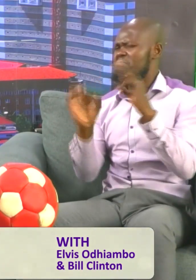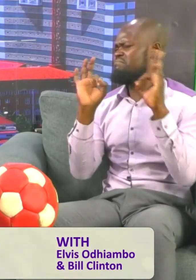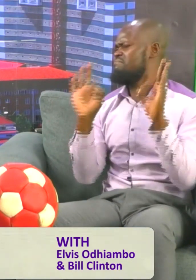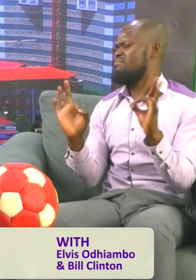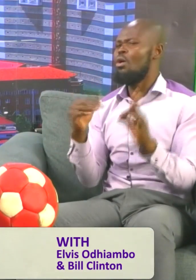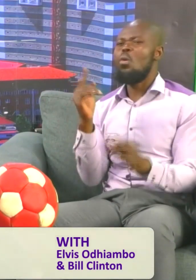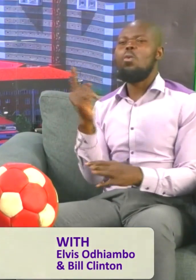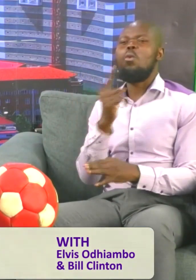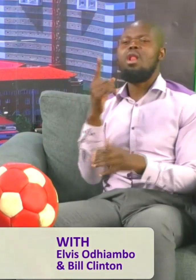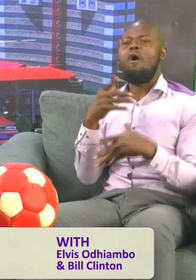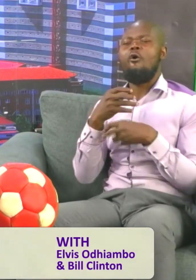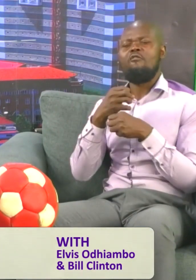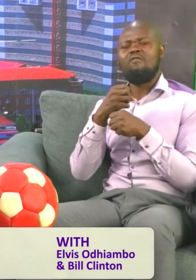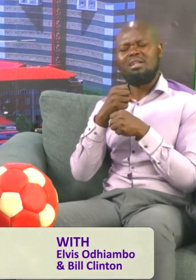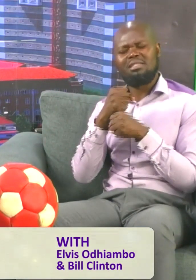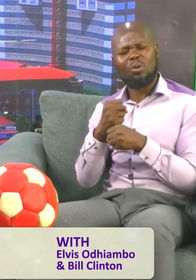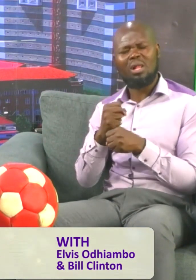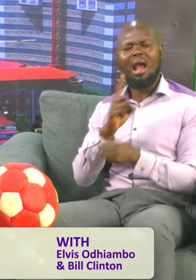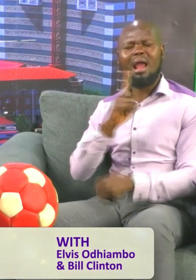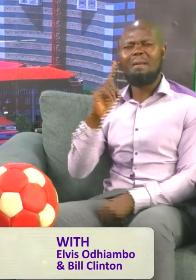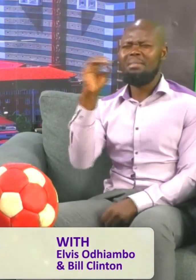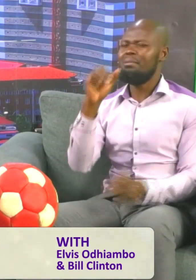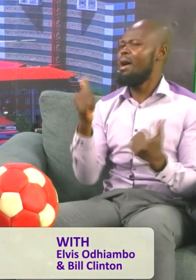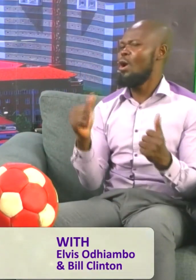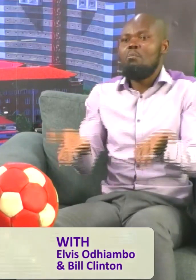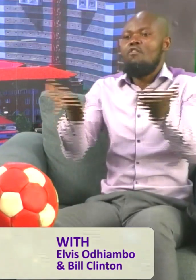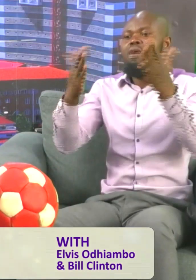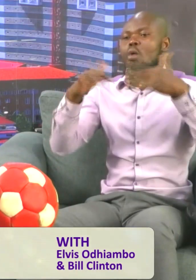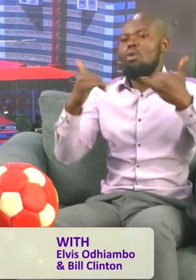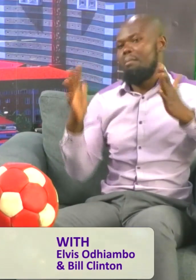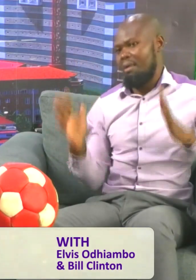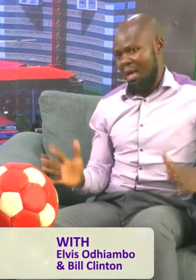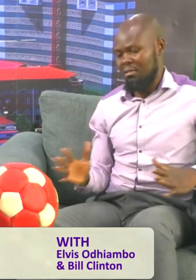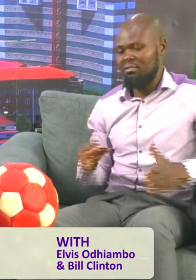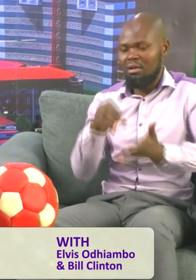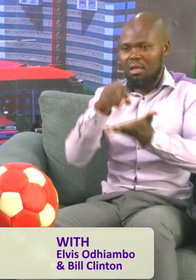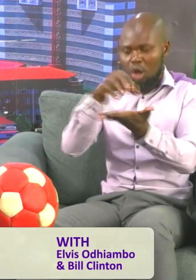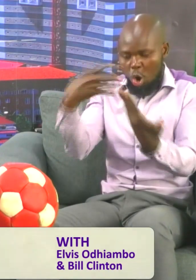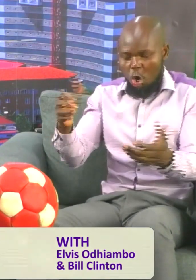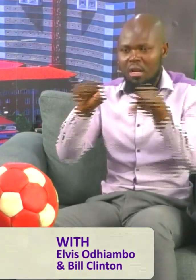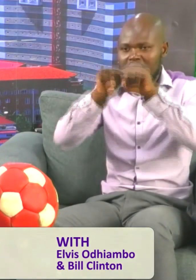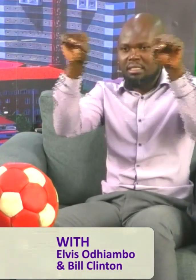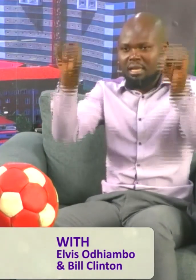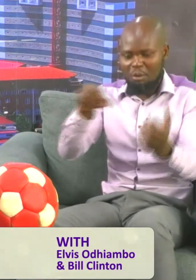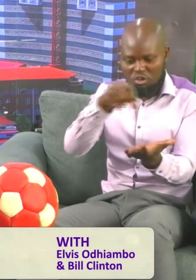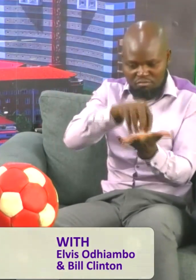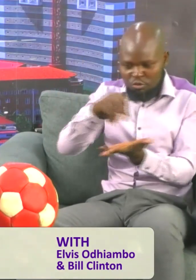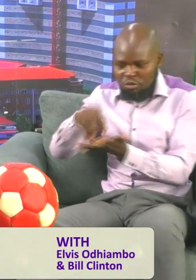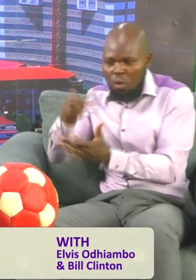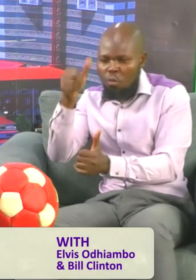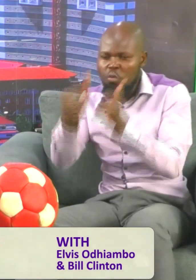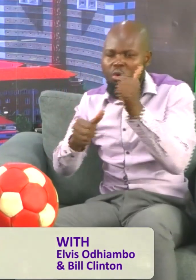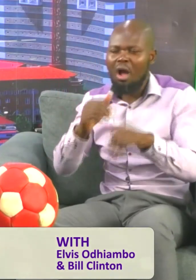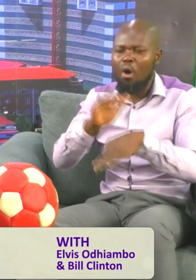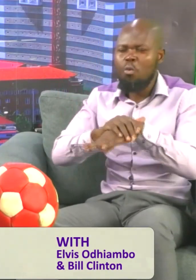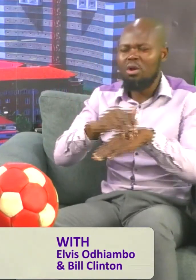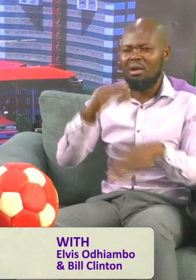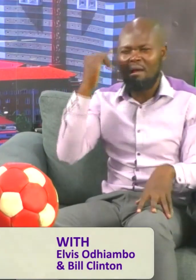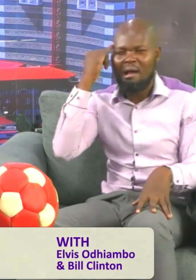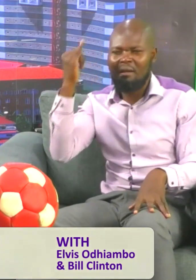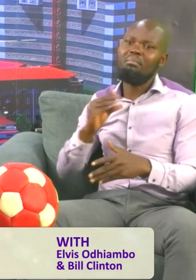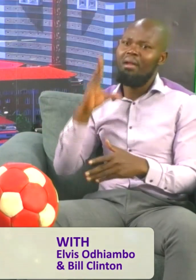League tournament that is ongoing. Then we also have an eye. We're taking a look at eye at the KPL with the